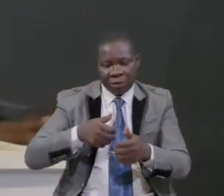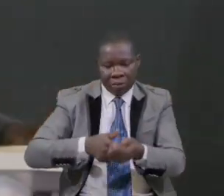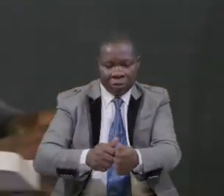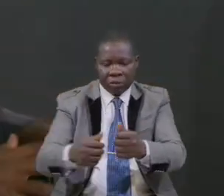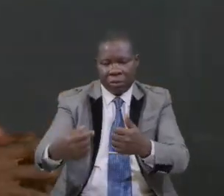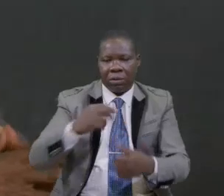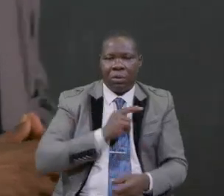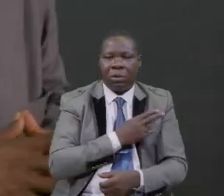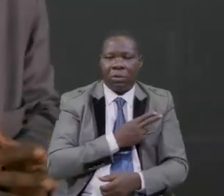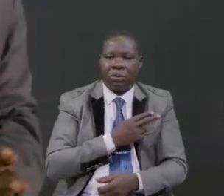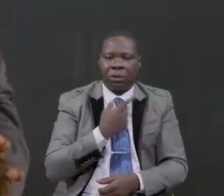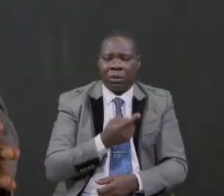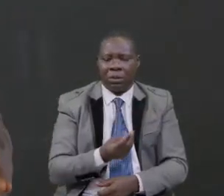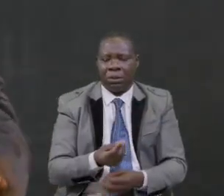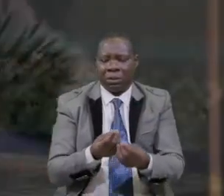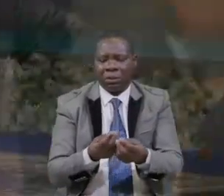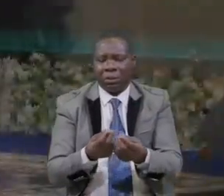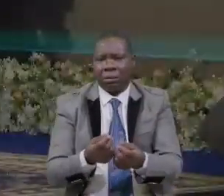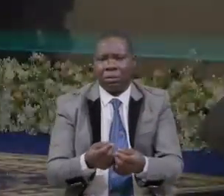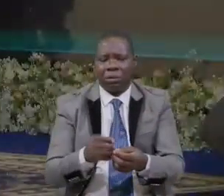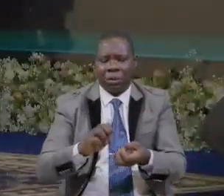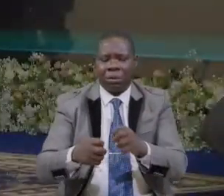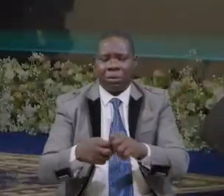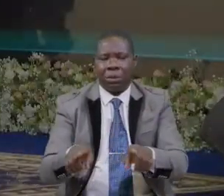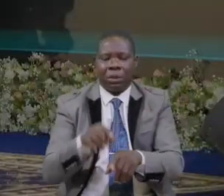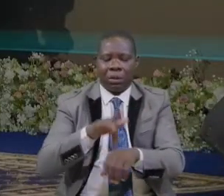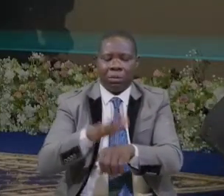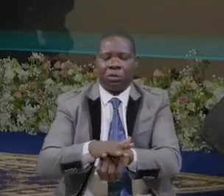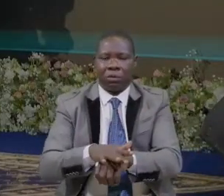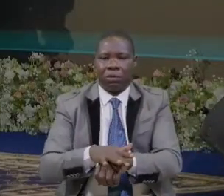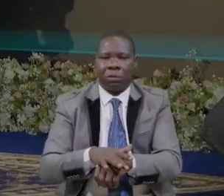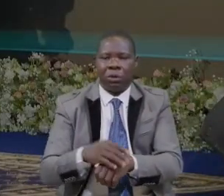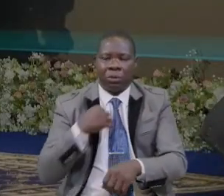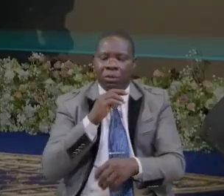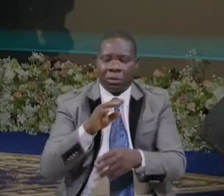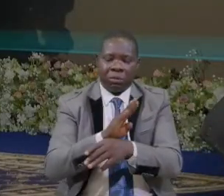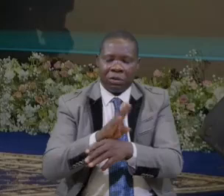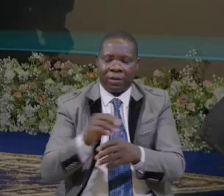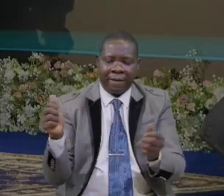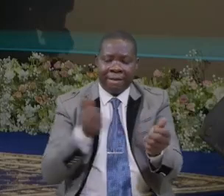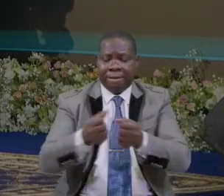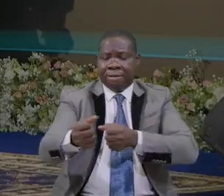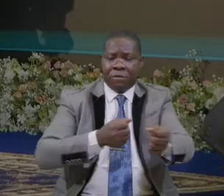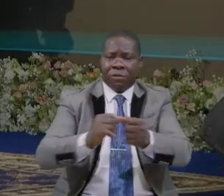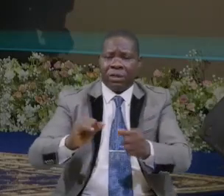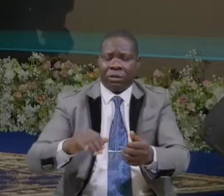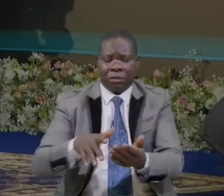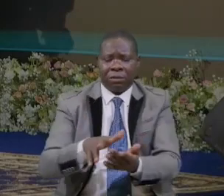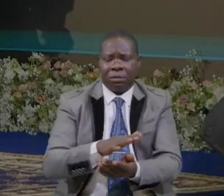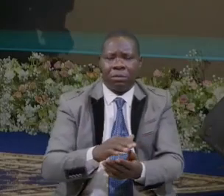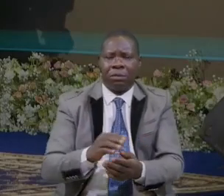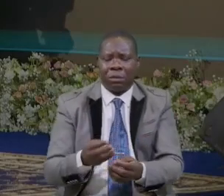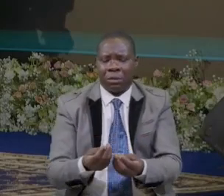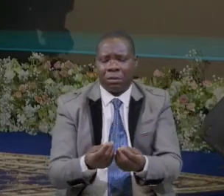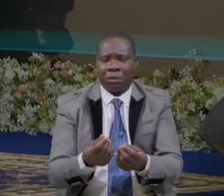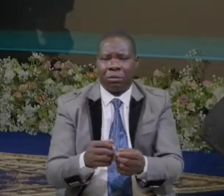little problems like mosquitoes. We're busy fighting those little problems, and the lion is about